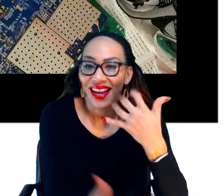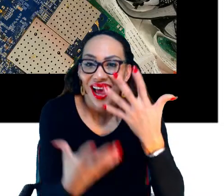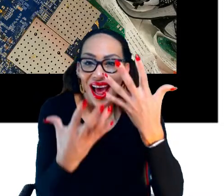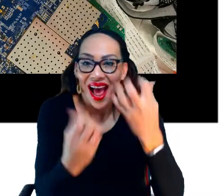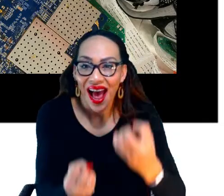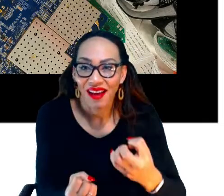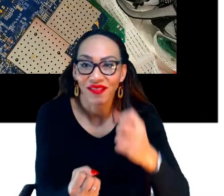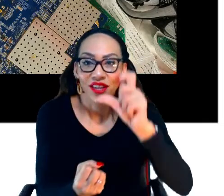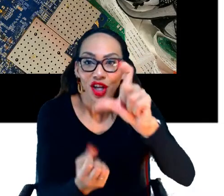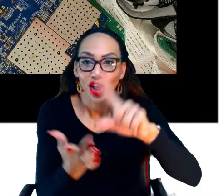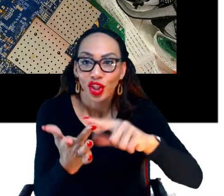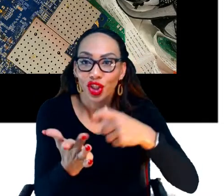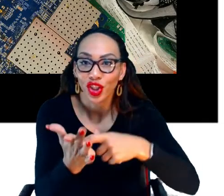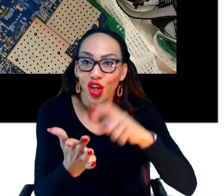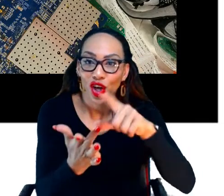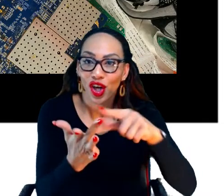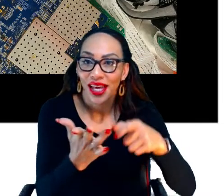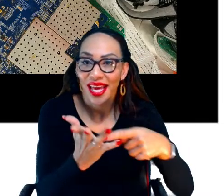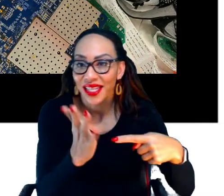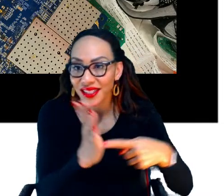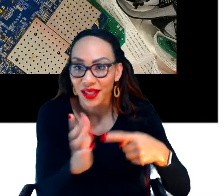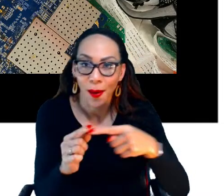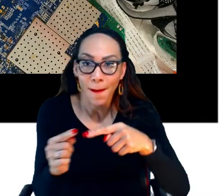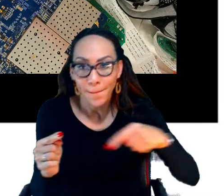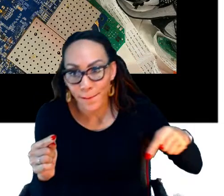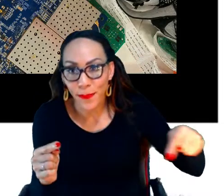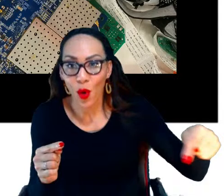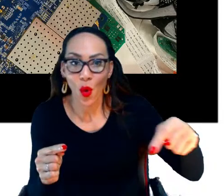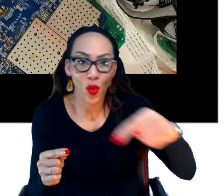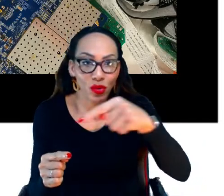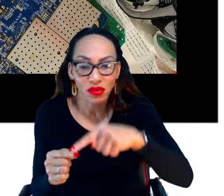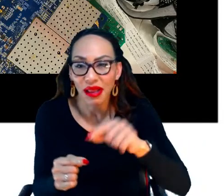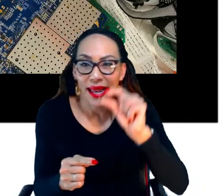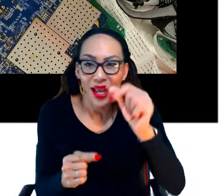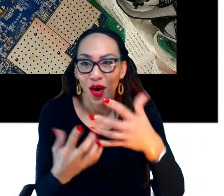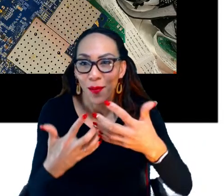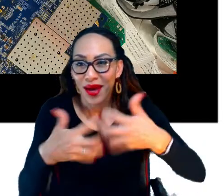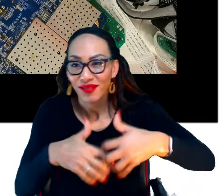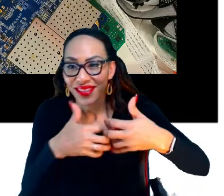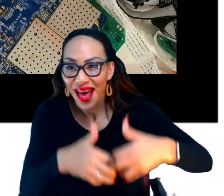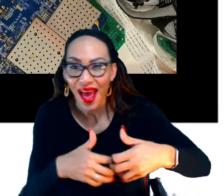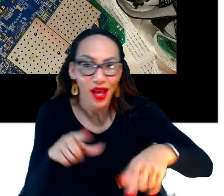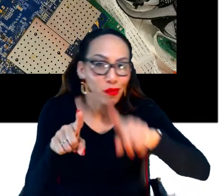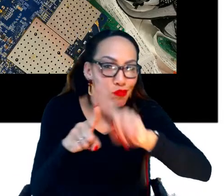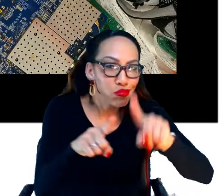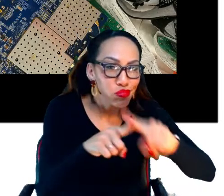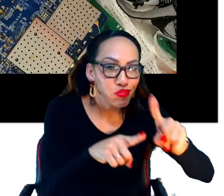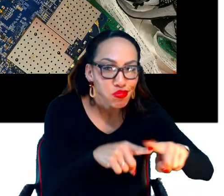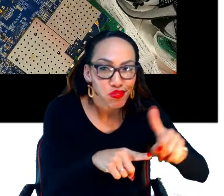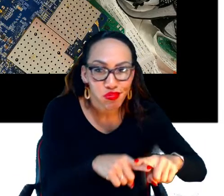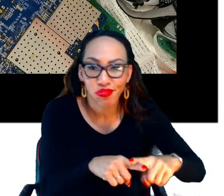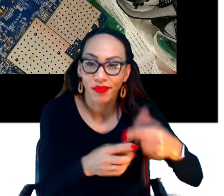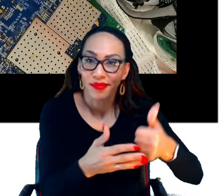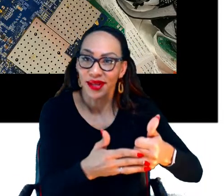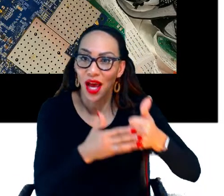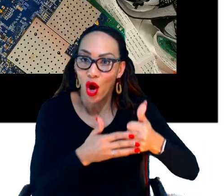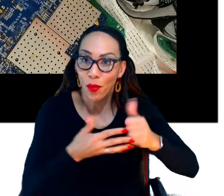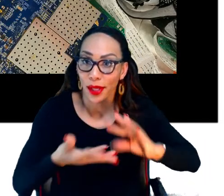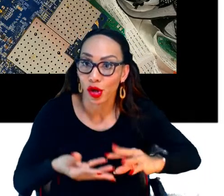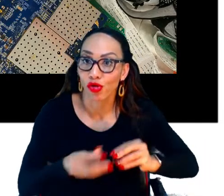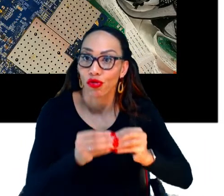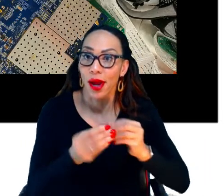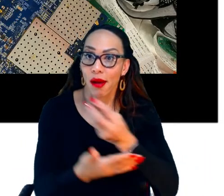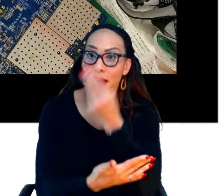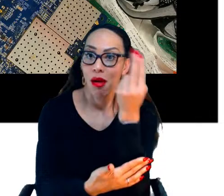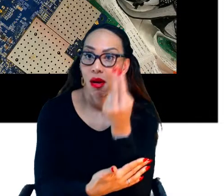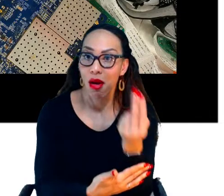TV remote there, and these are bits of tech that I've been using as well, again, to make the artwork. There's an old video